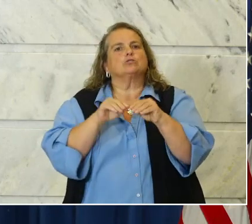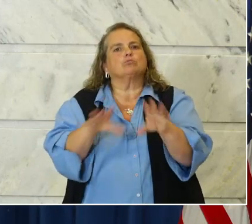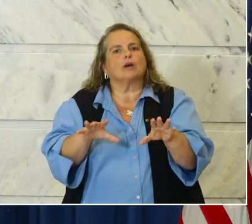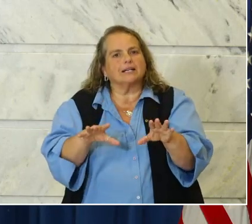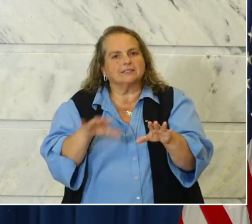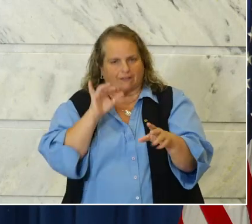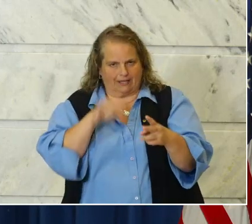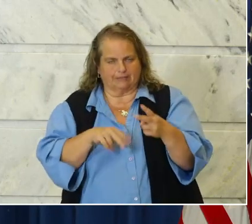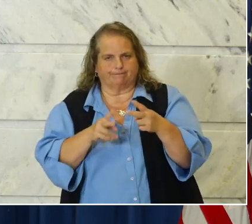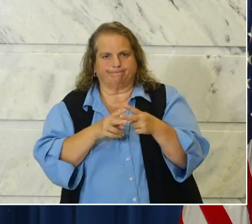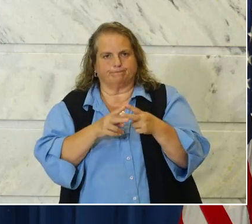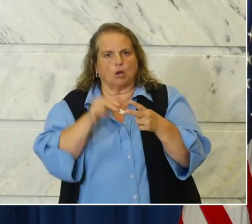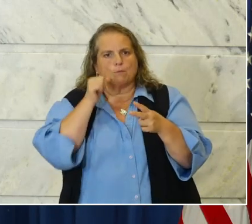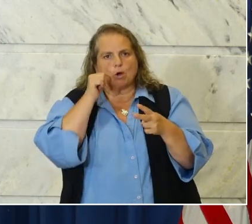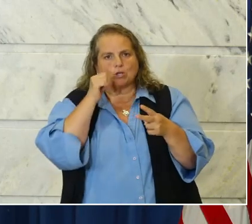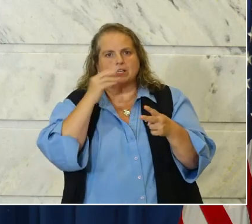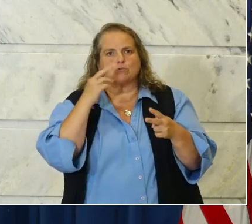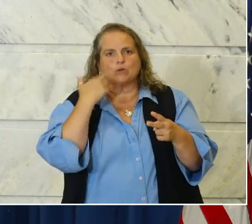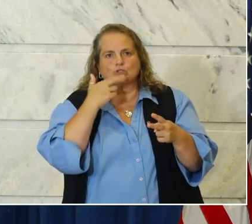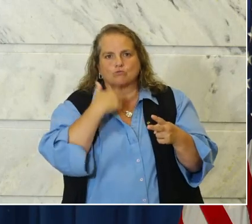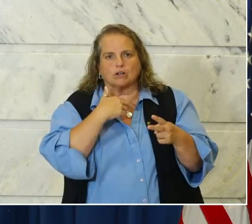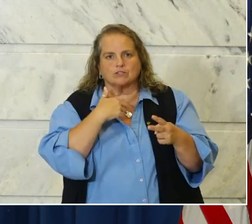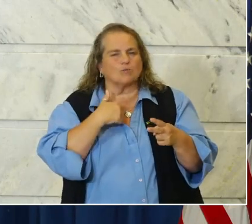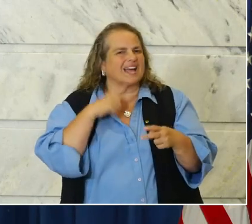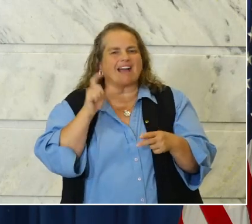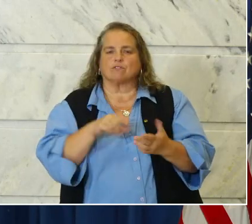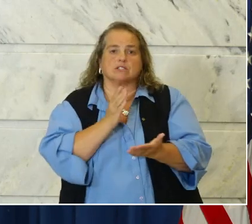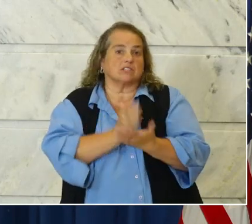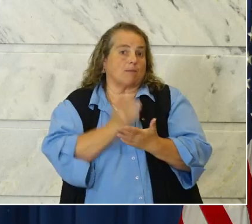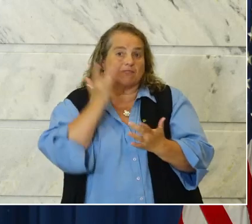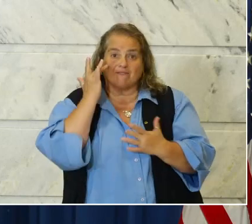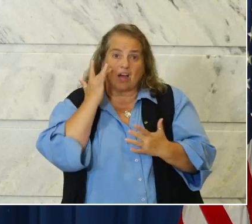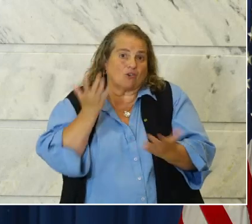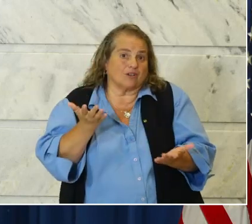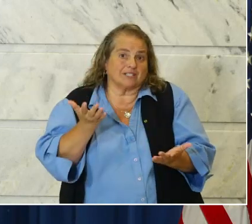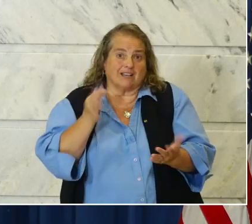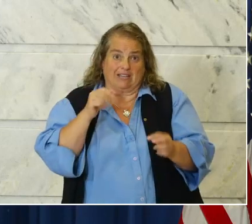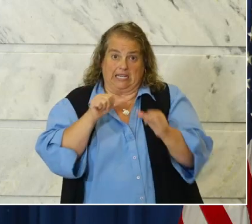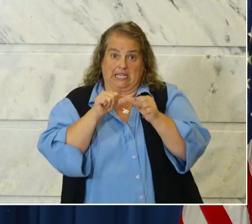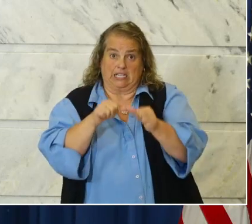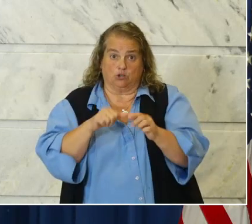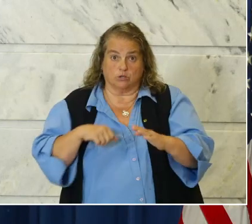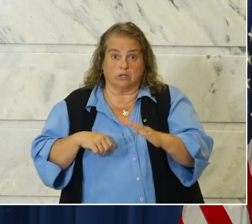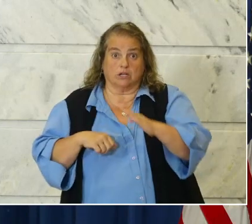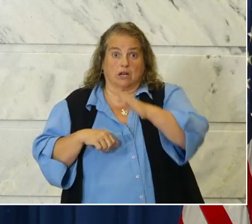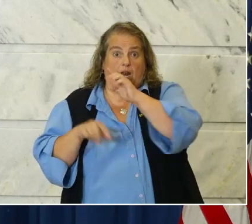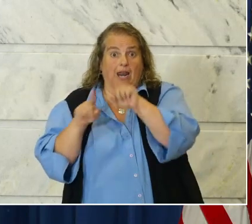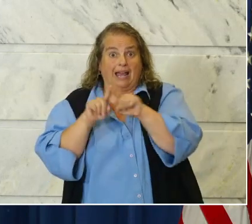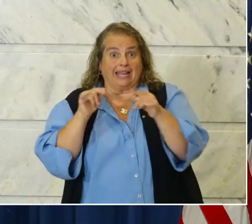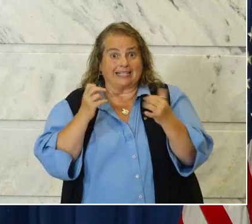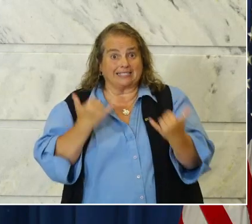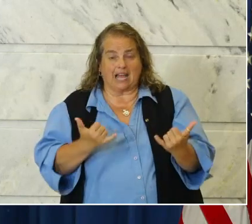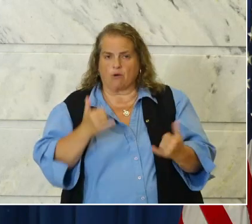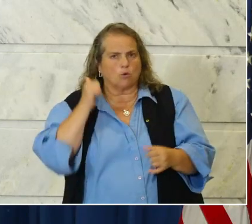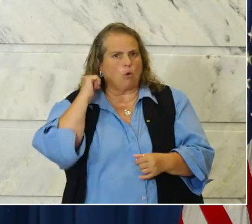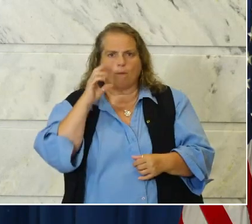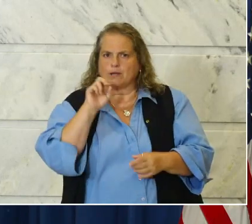things now. We got to stop the virus. If it continues to escalate like it is right now, it won't be 2